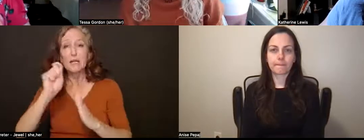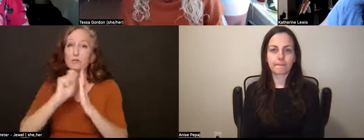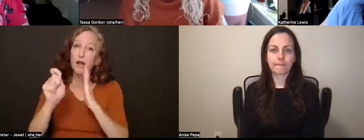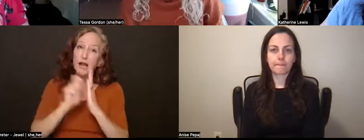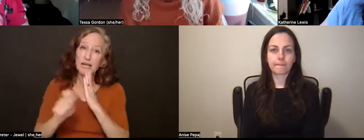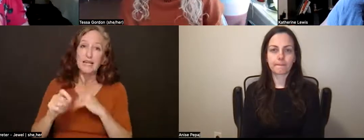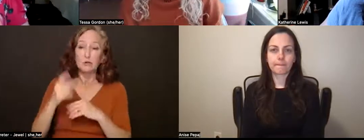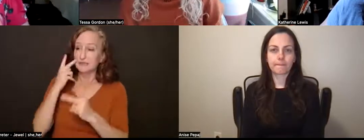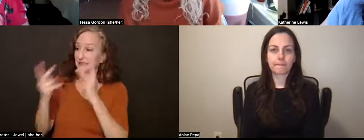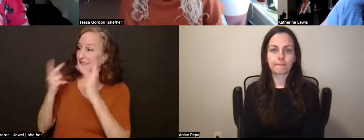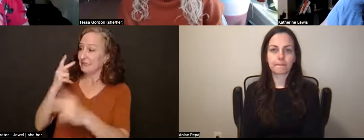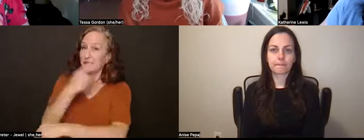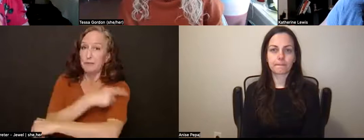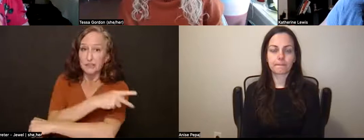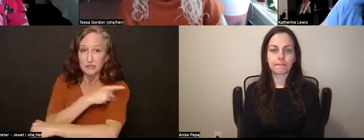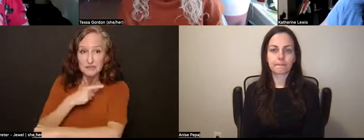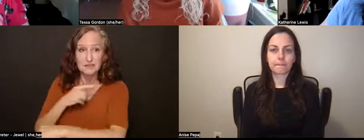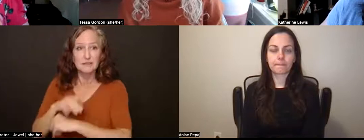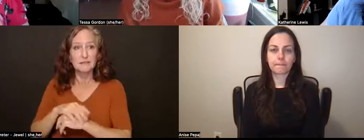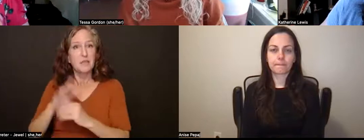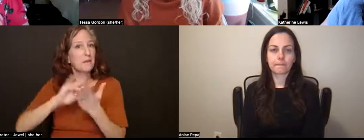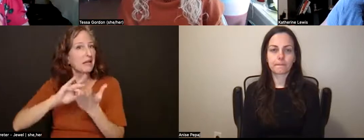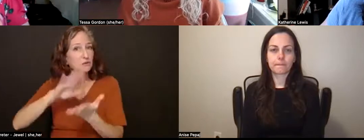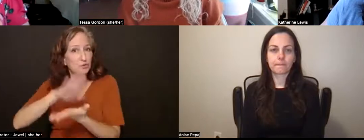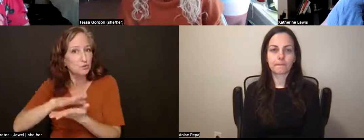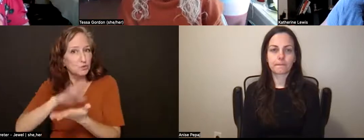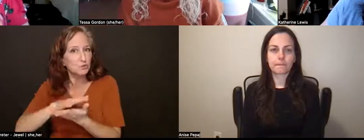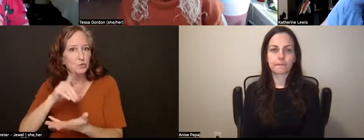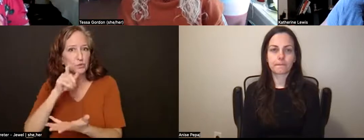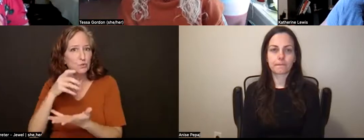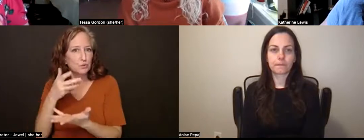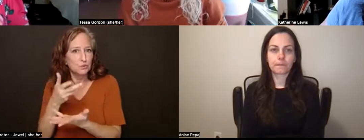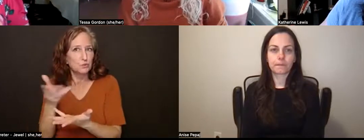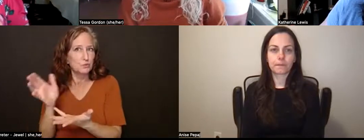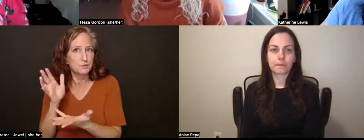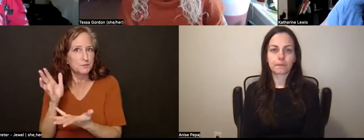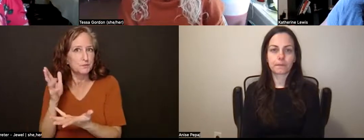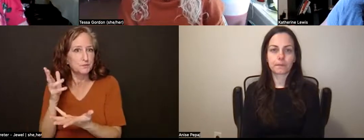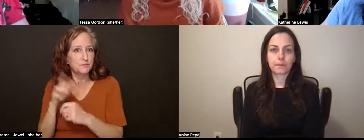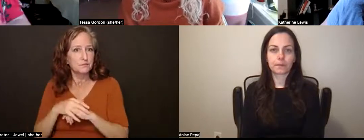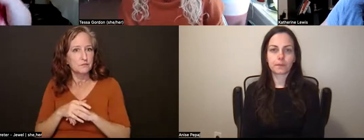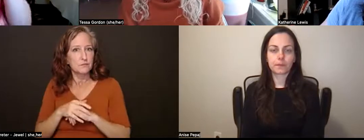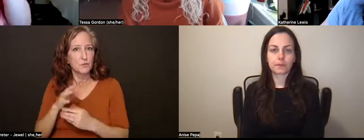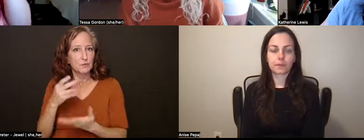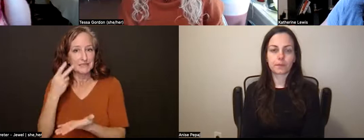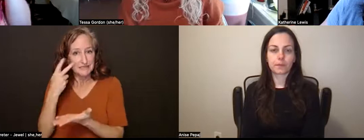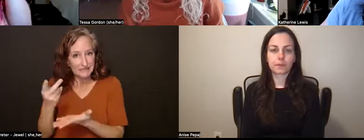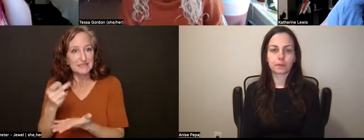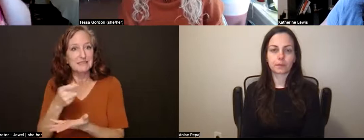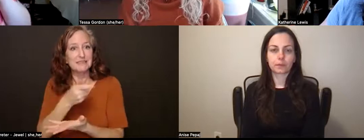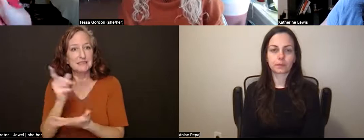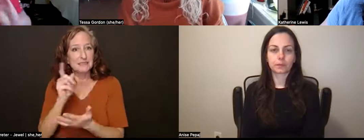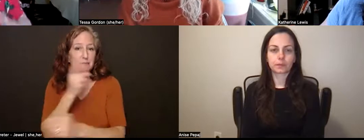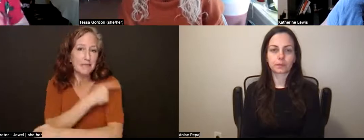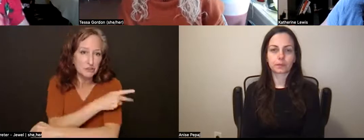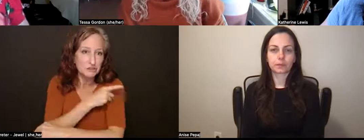the clinic, or the medical schools that are going to be taking in residents,